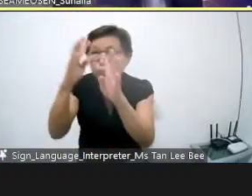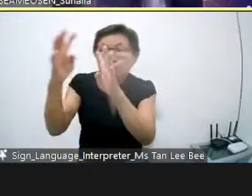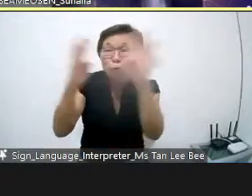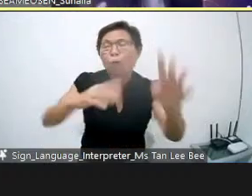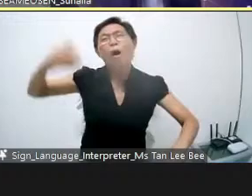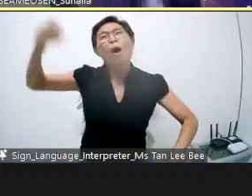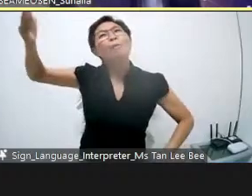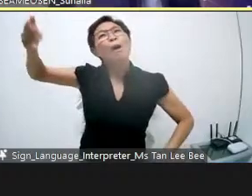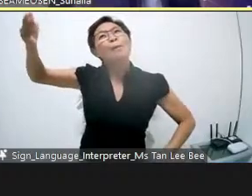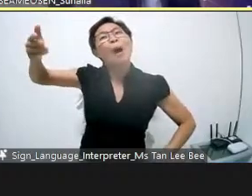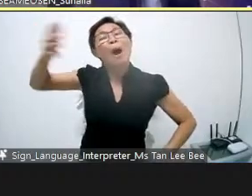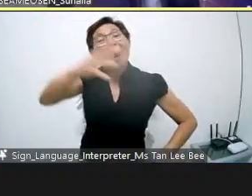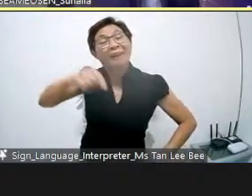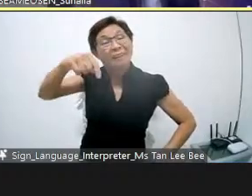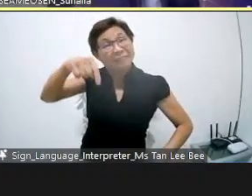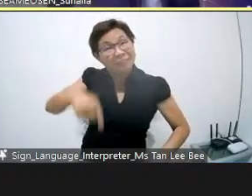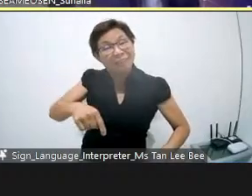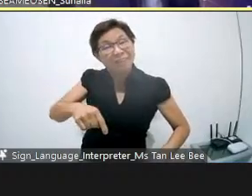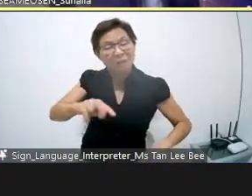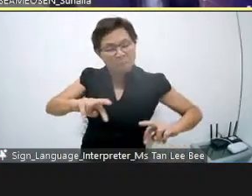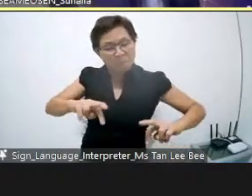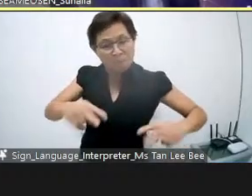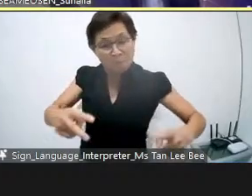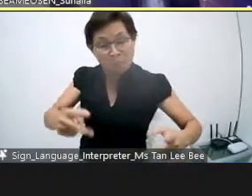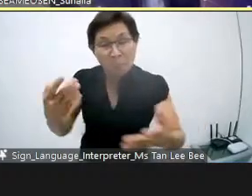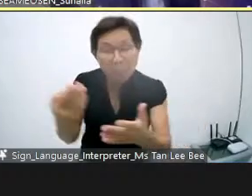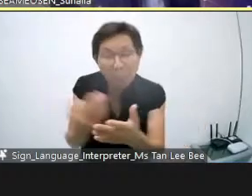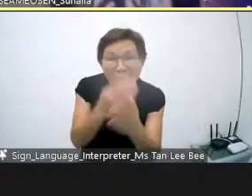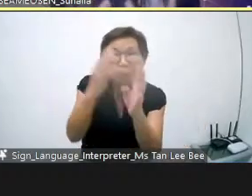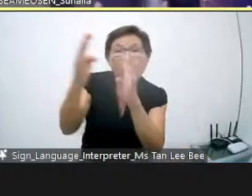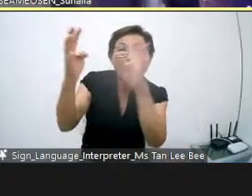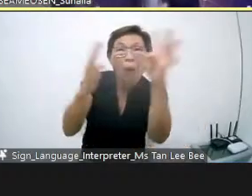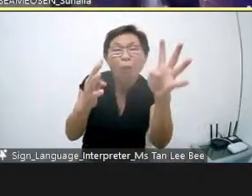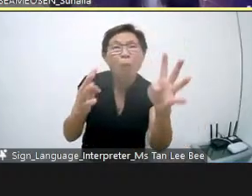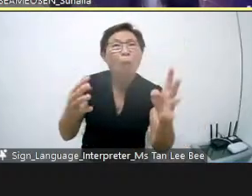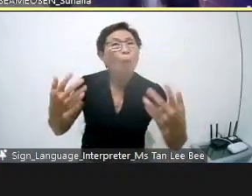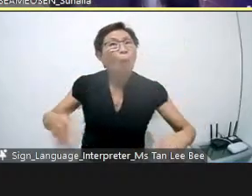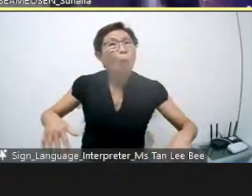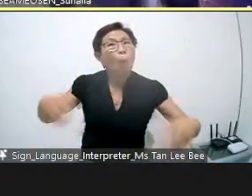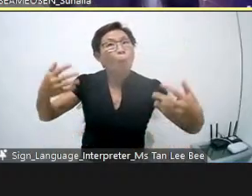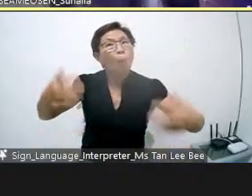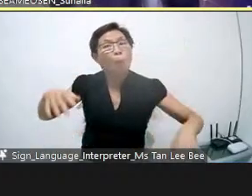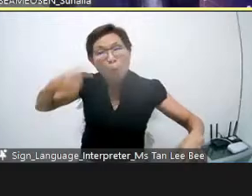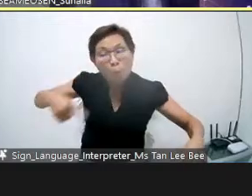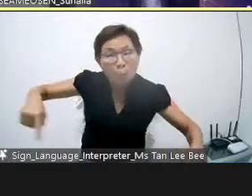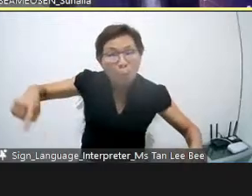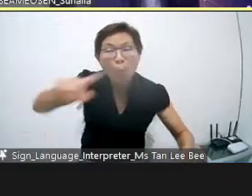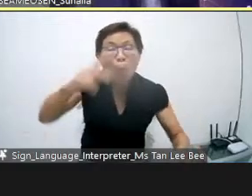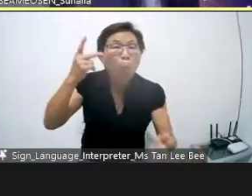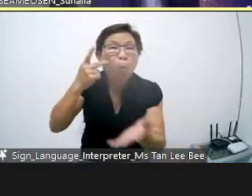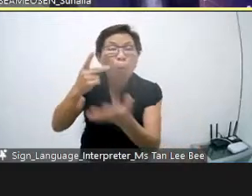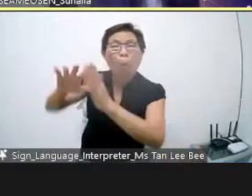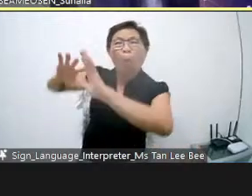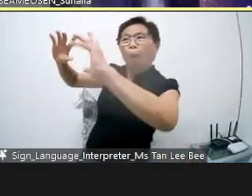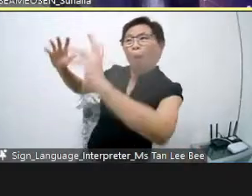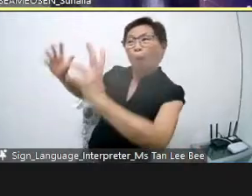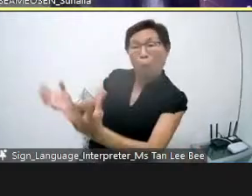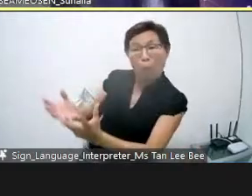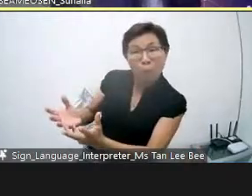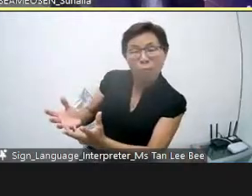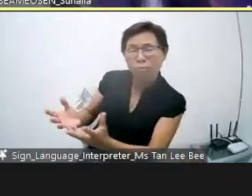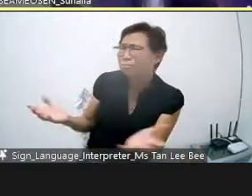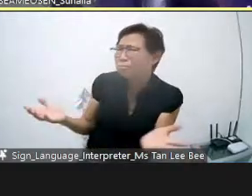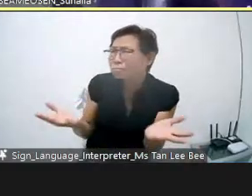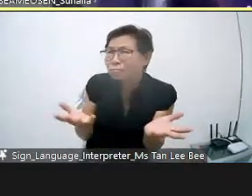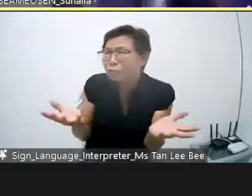speech. And this has resulted in innovation being a highly known term globally. But what